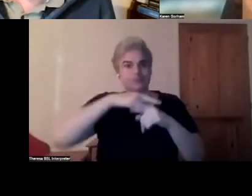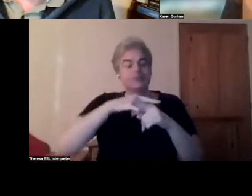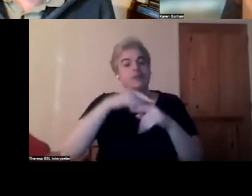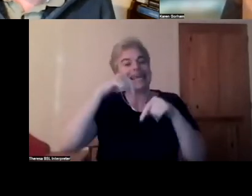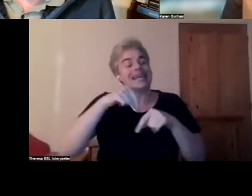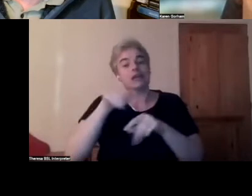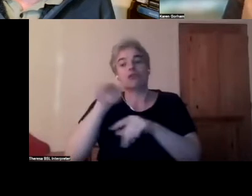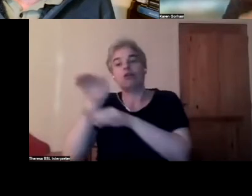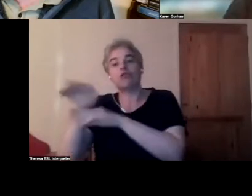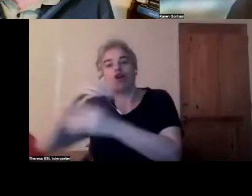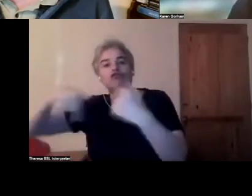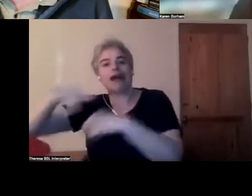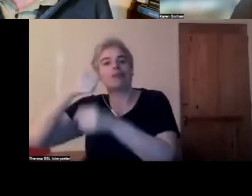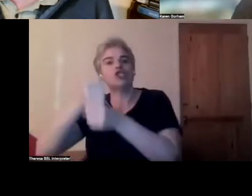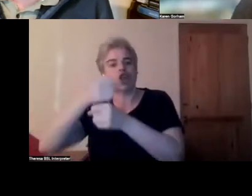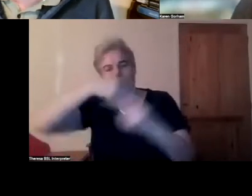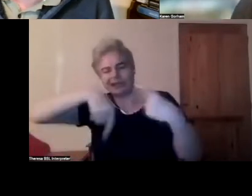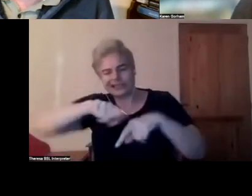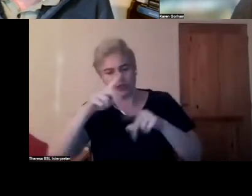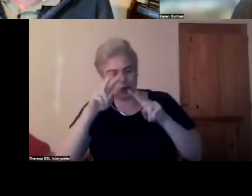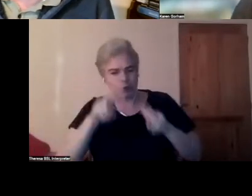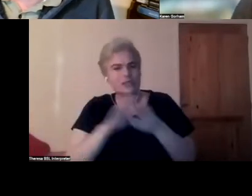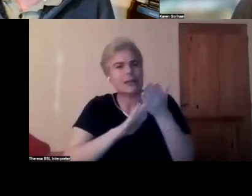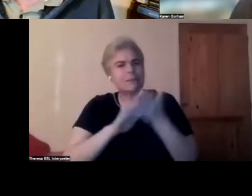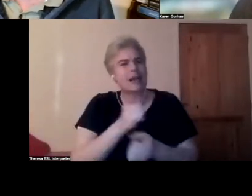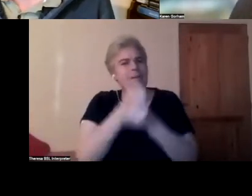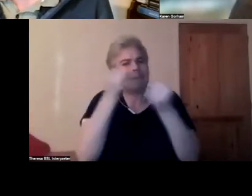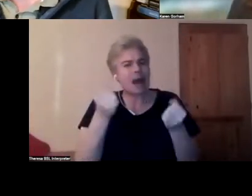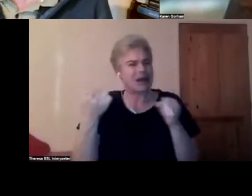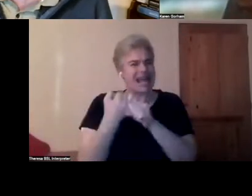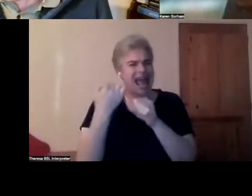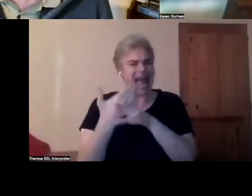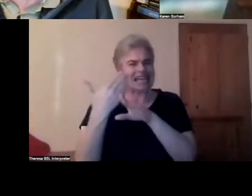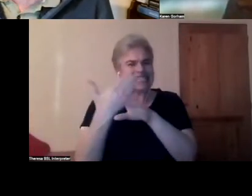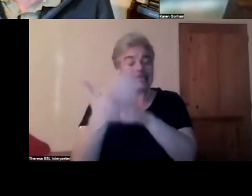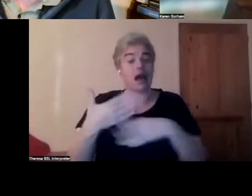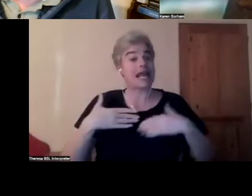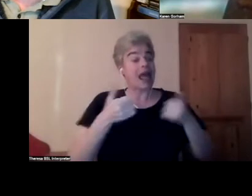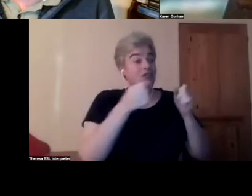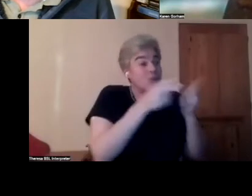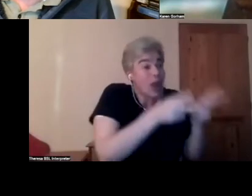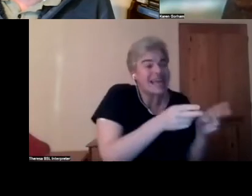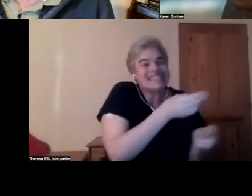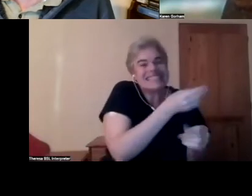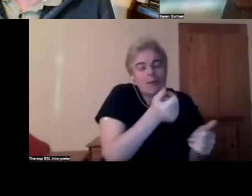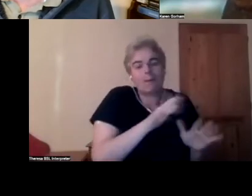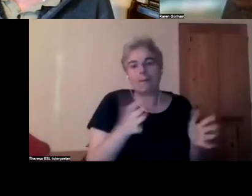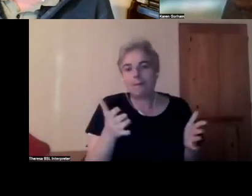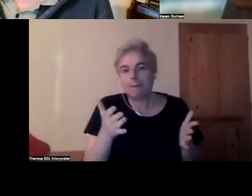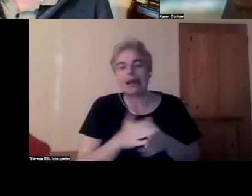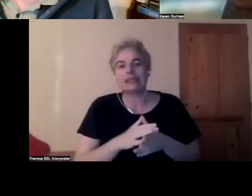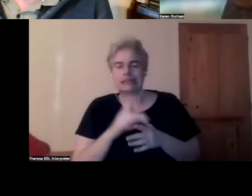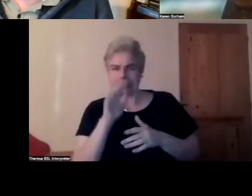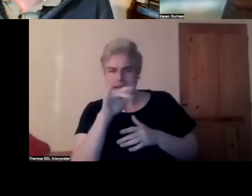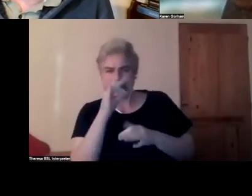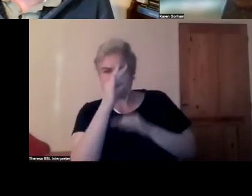church, to ask what it means for power to be exercised in healthy ways, and to ask questions